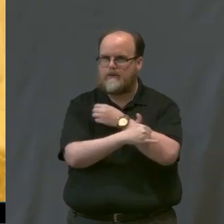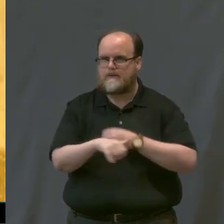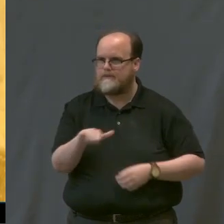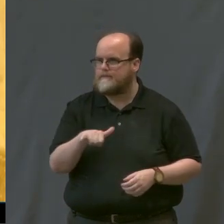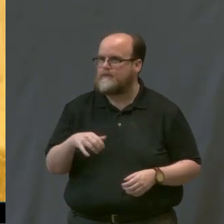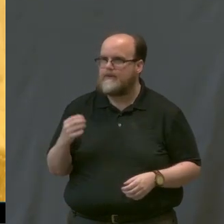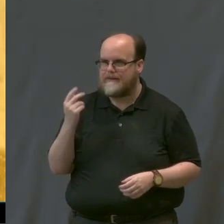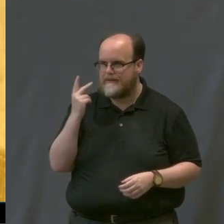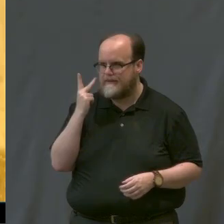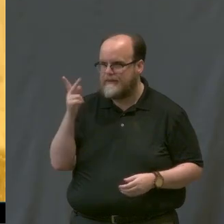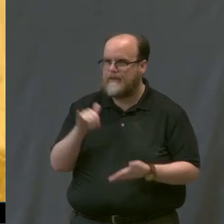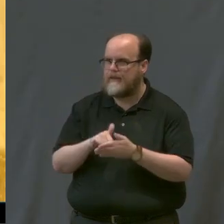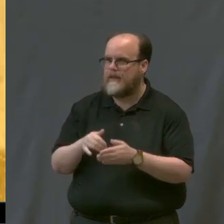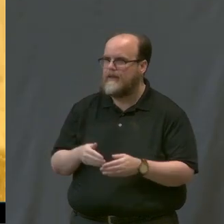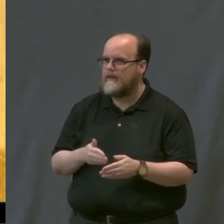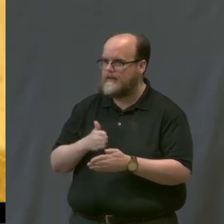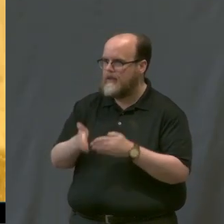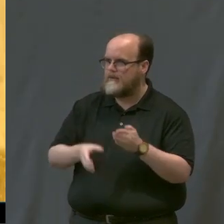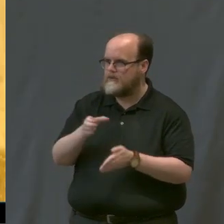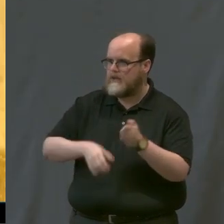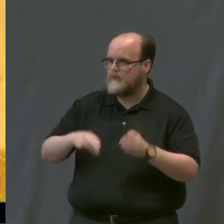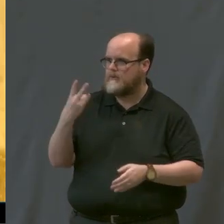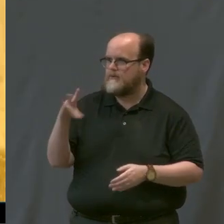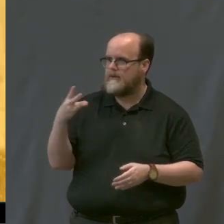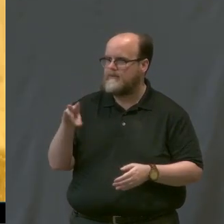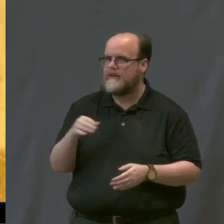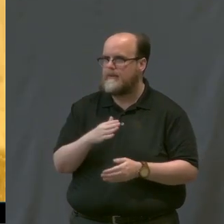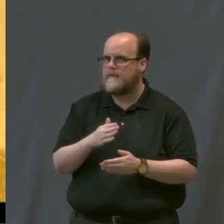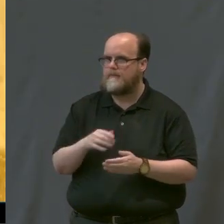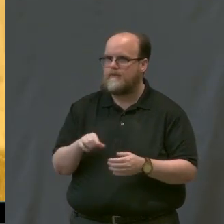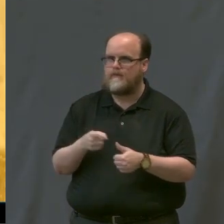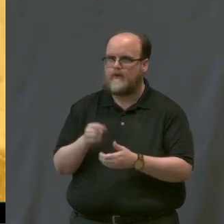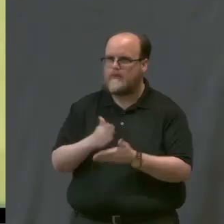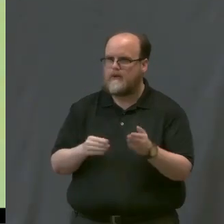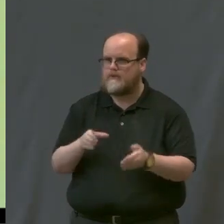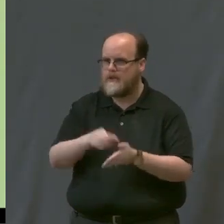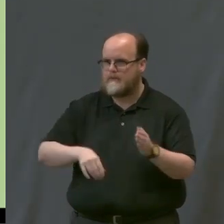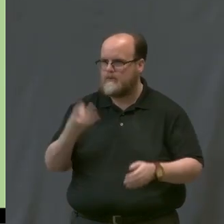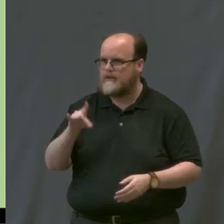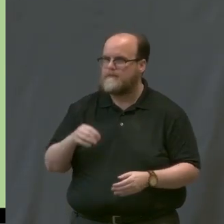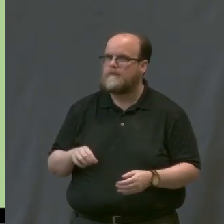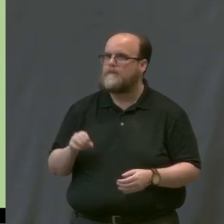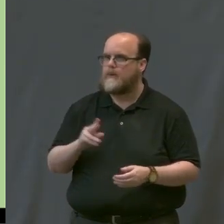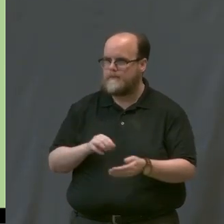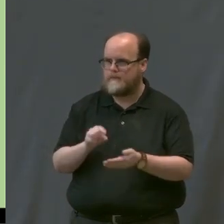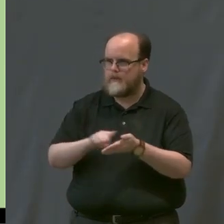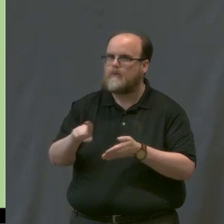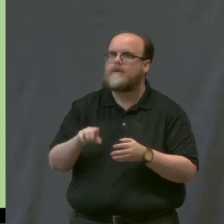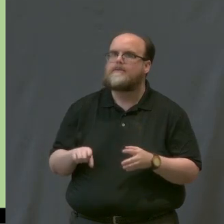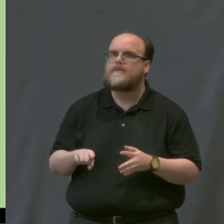we're going to see that towards the end of chapter 17 and part of chapter 18. Okay,